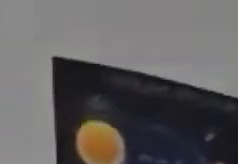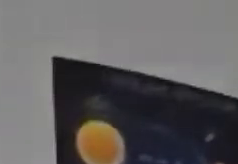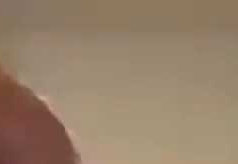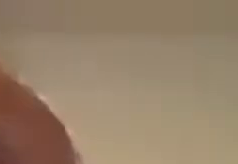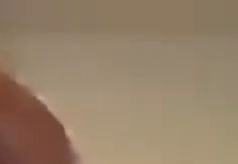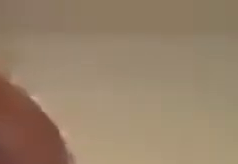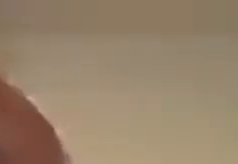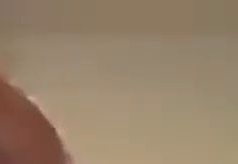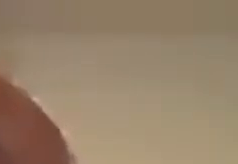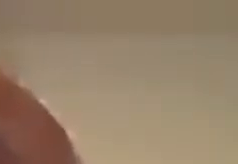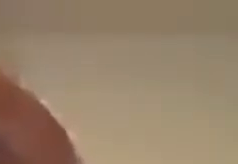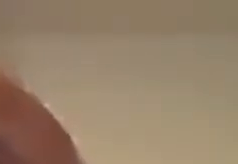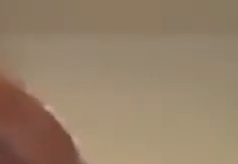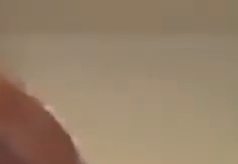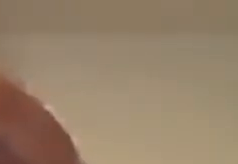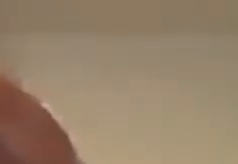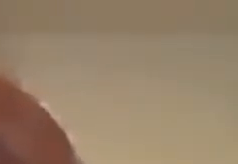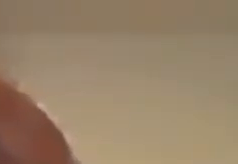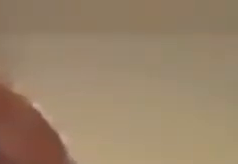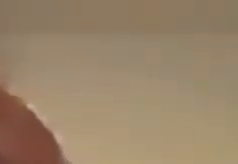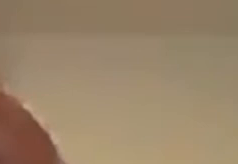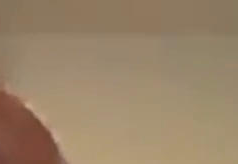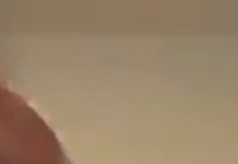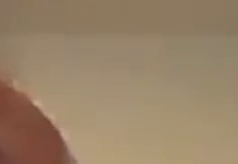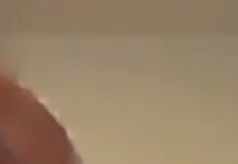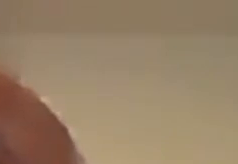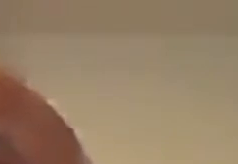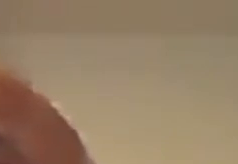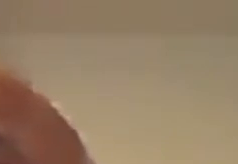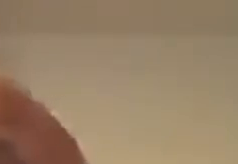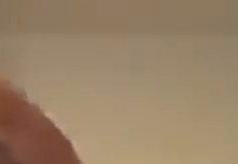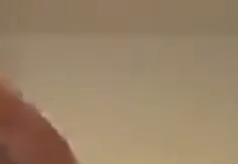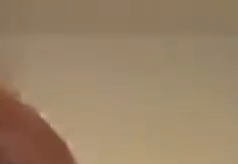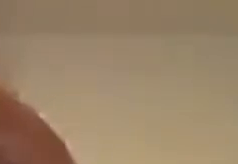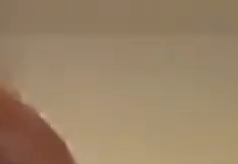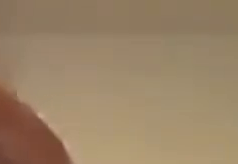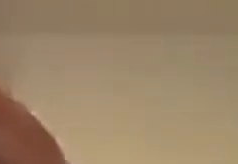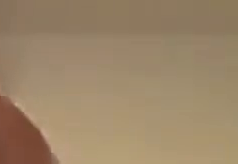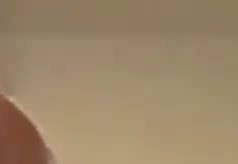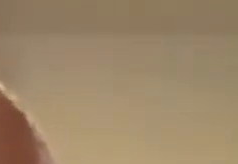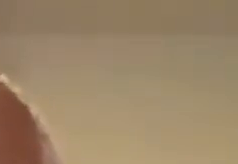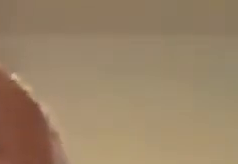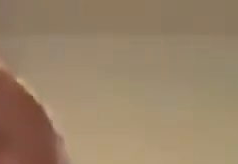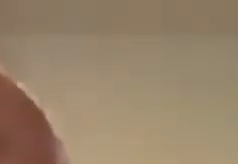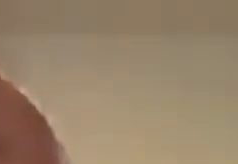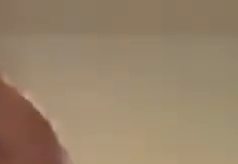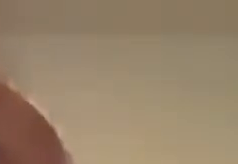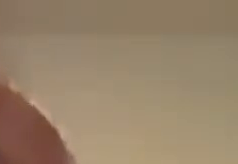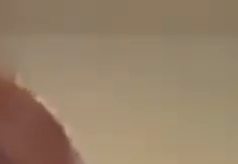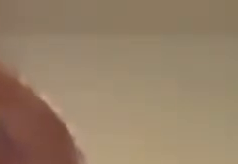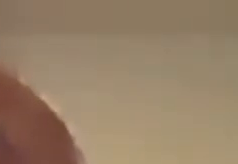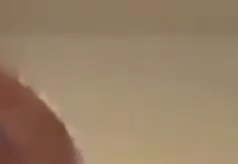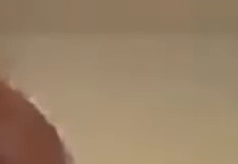Hector, you put your finger on one of the great questions of believers, not just